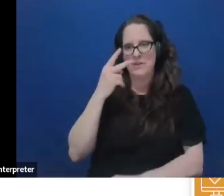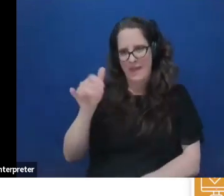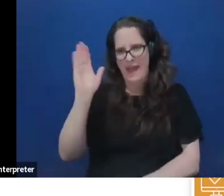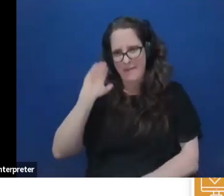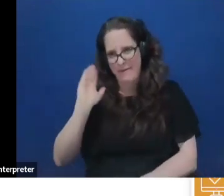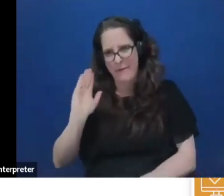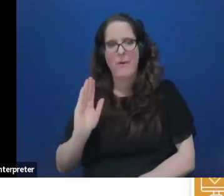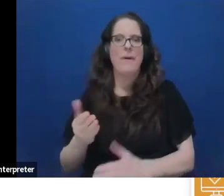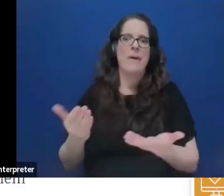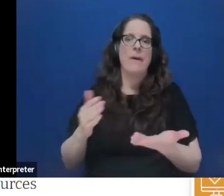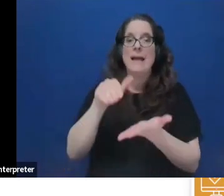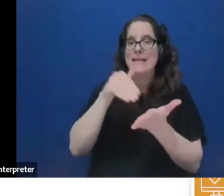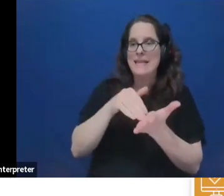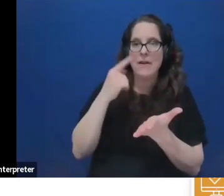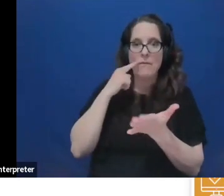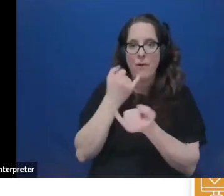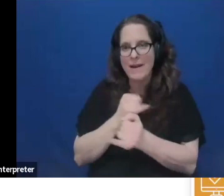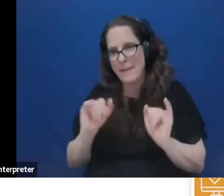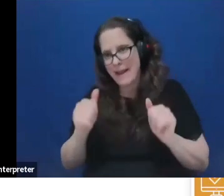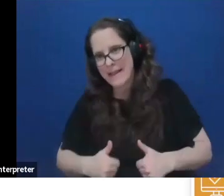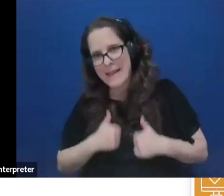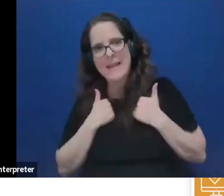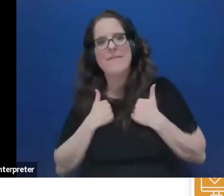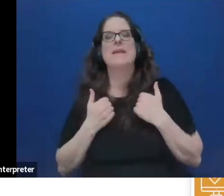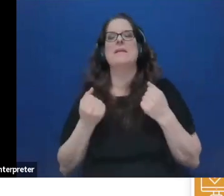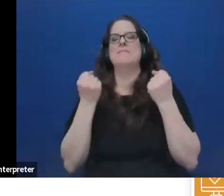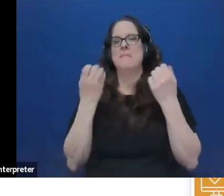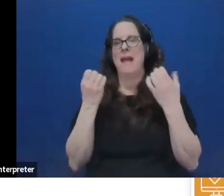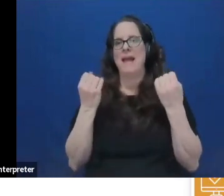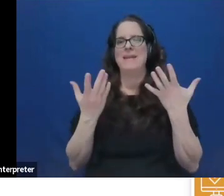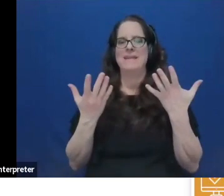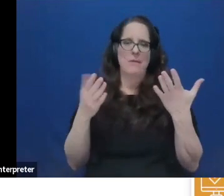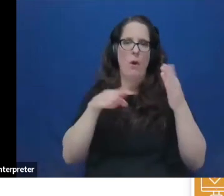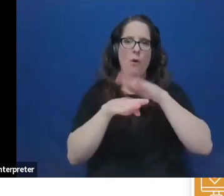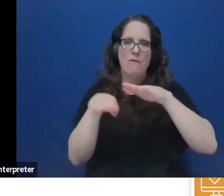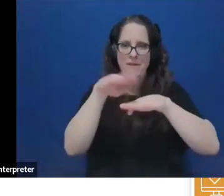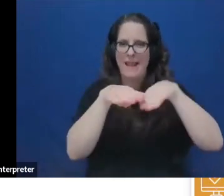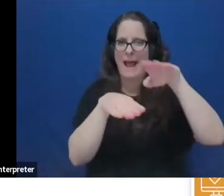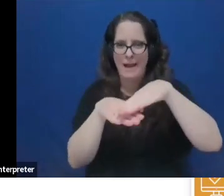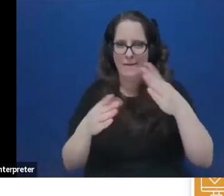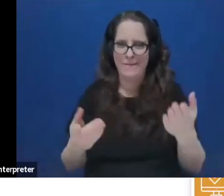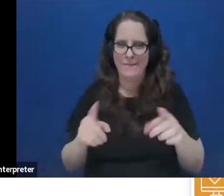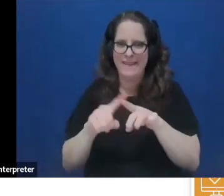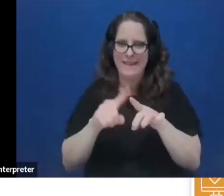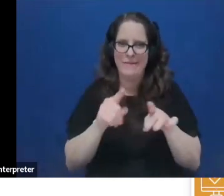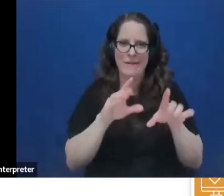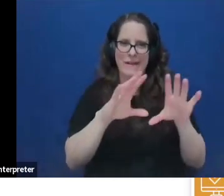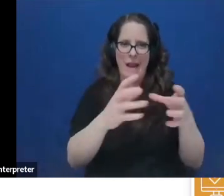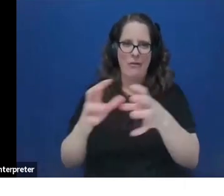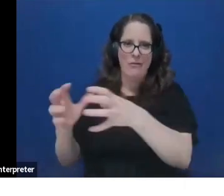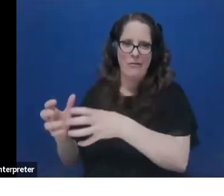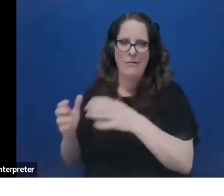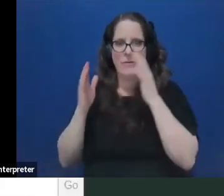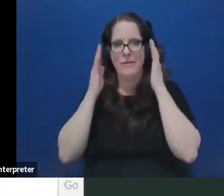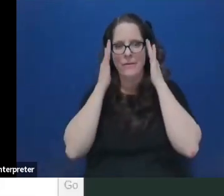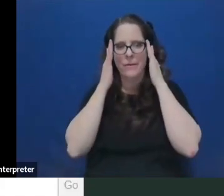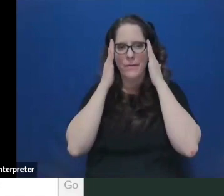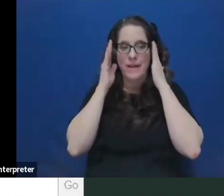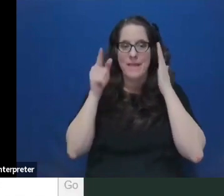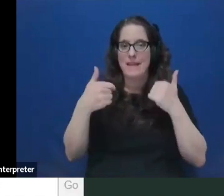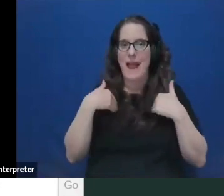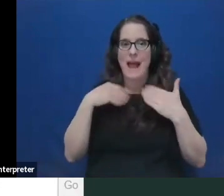for Independent Living is on another page. So a lot of this stuff overlaps. Discounts, sales, and services, that's kind of